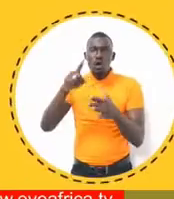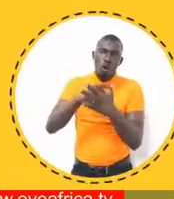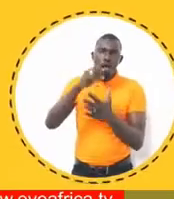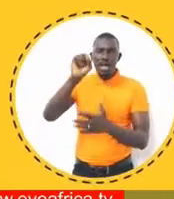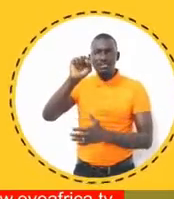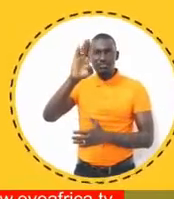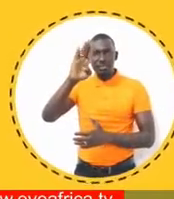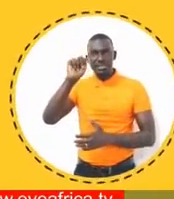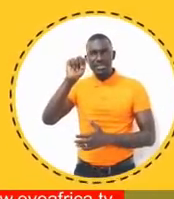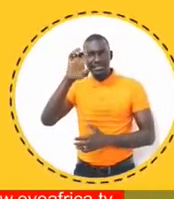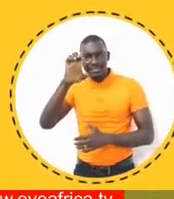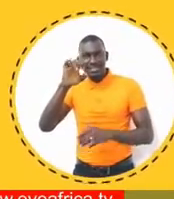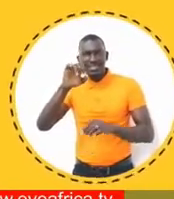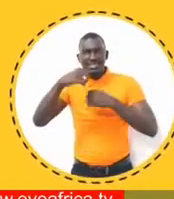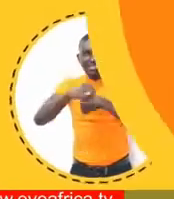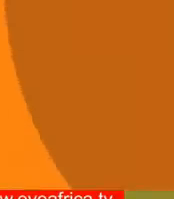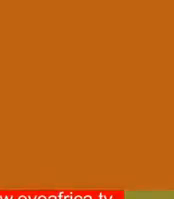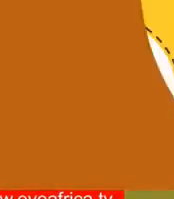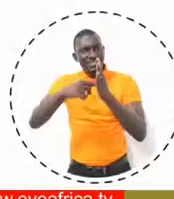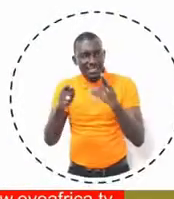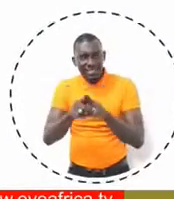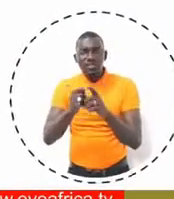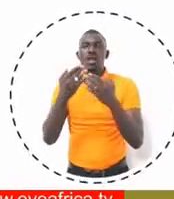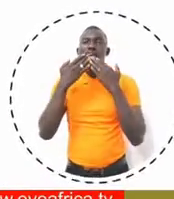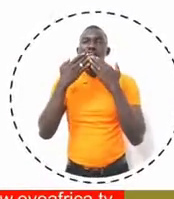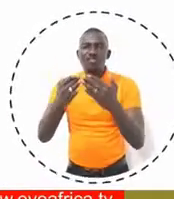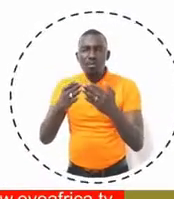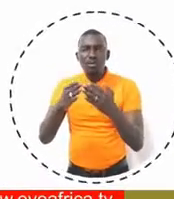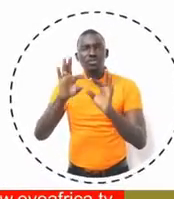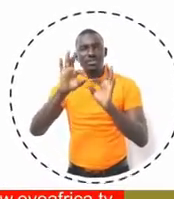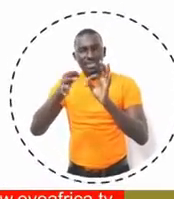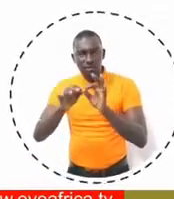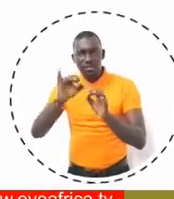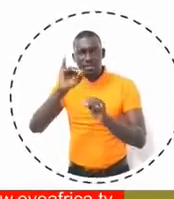Information and in Management Karandi. Isiku Jamalon no Management and in Information.